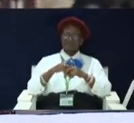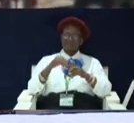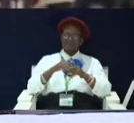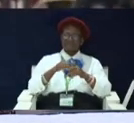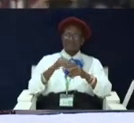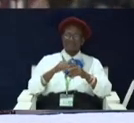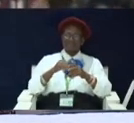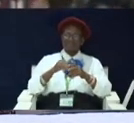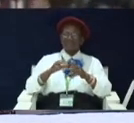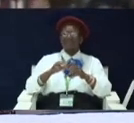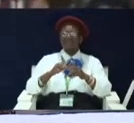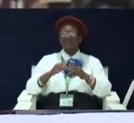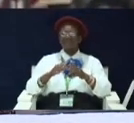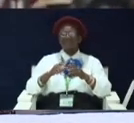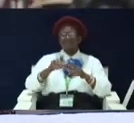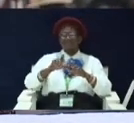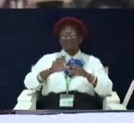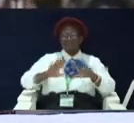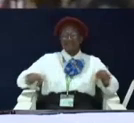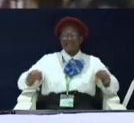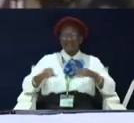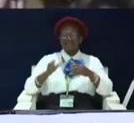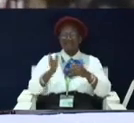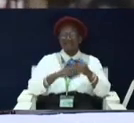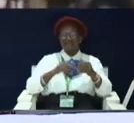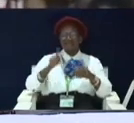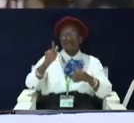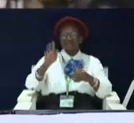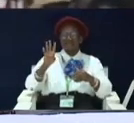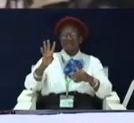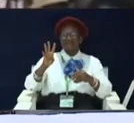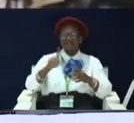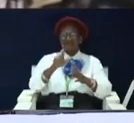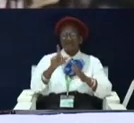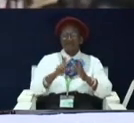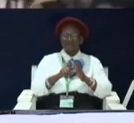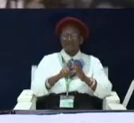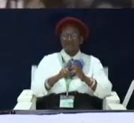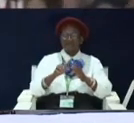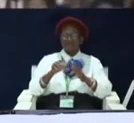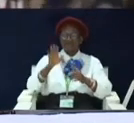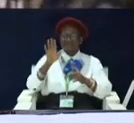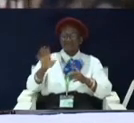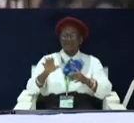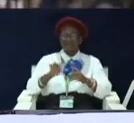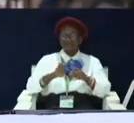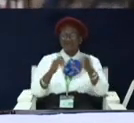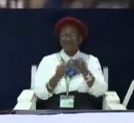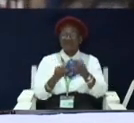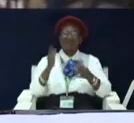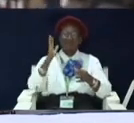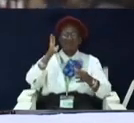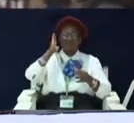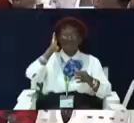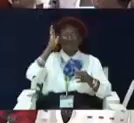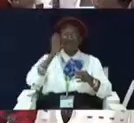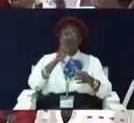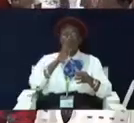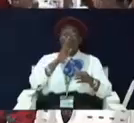24 hours, ki o to di iseju wakati 24, your famines will be over.